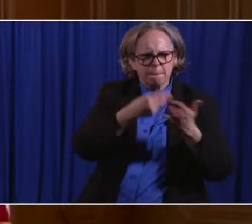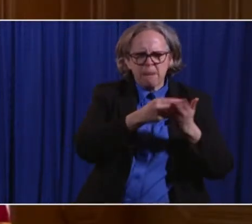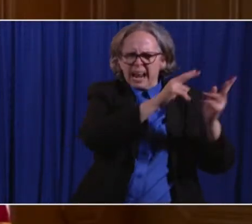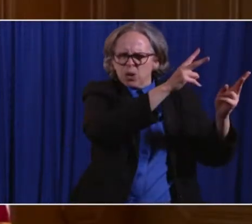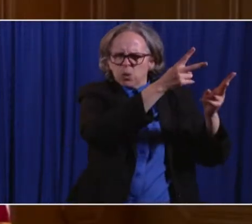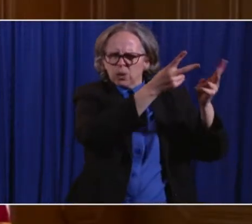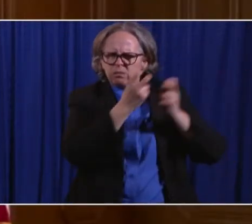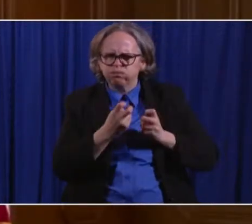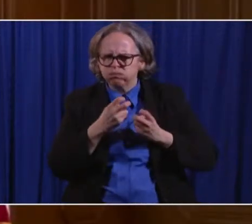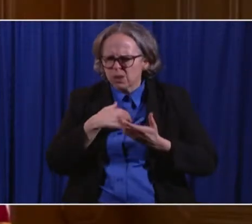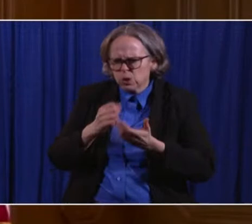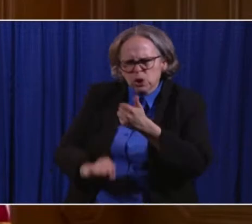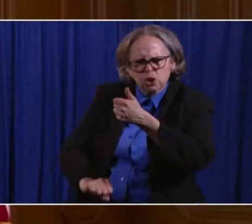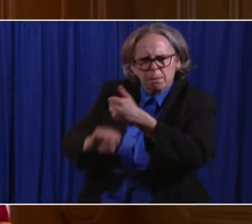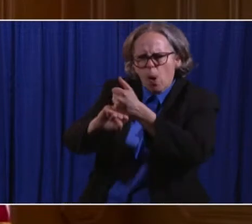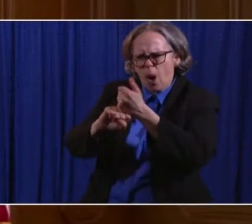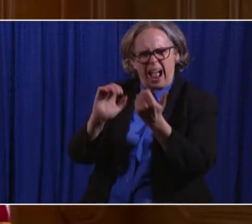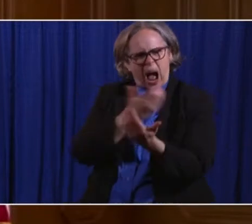Some more good news.